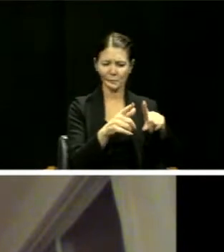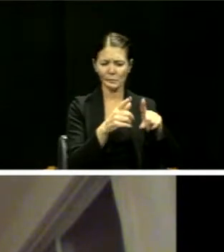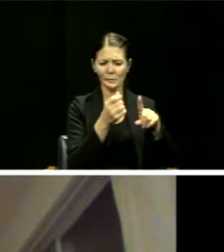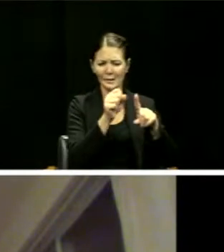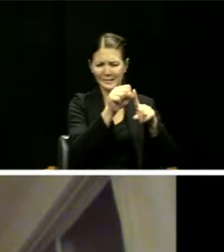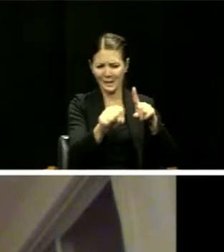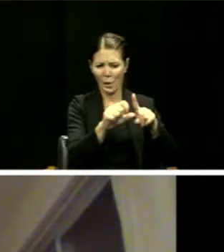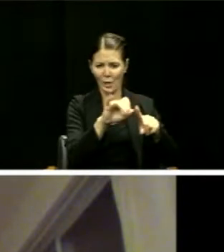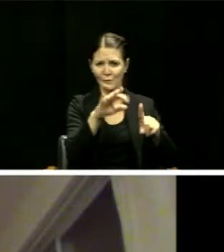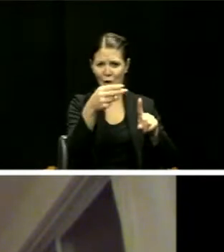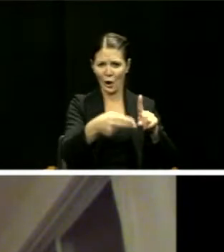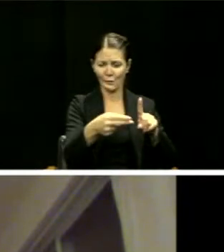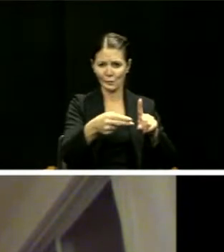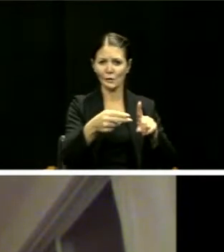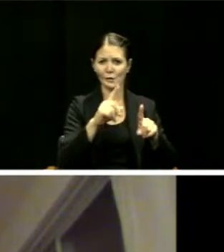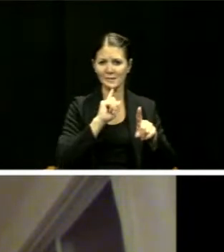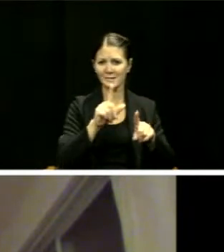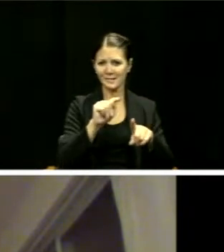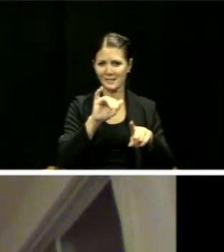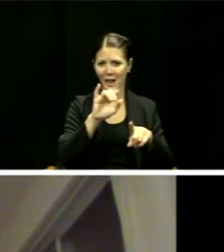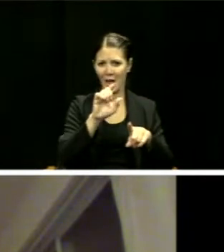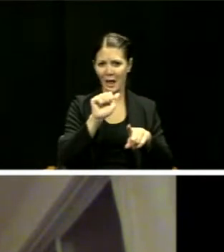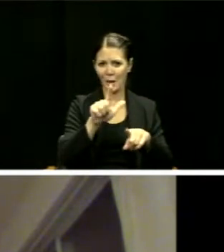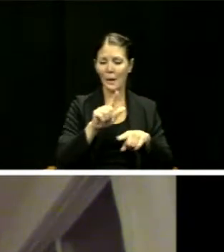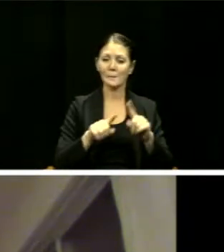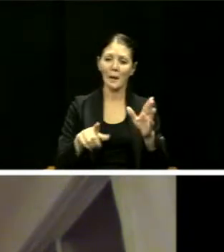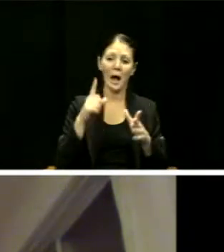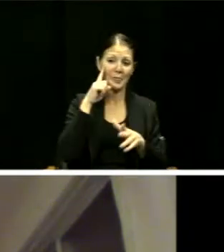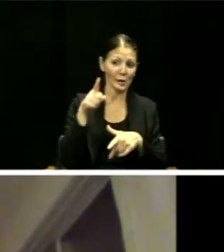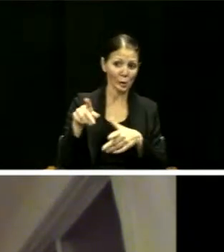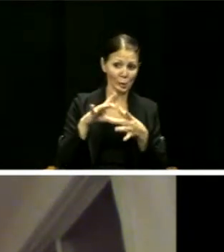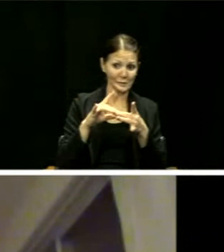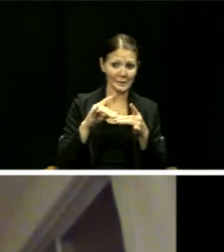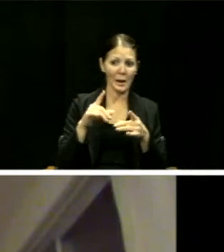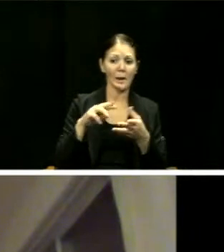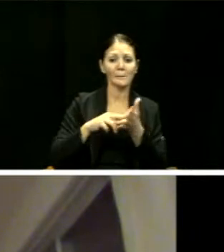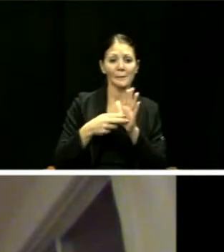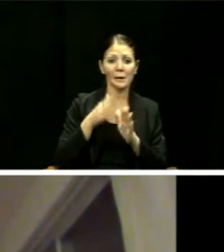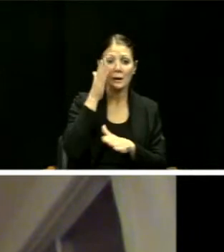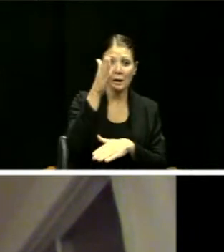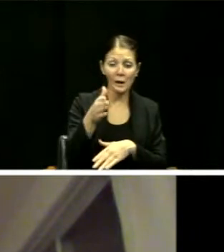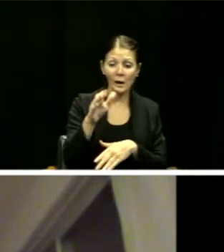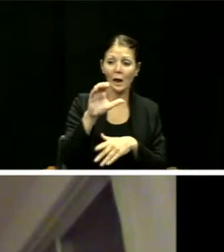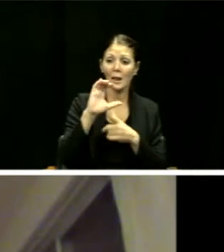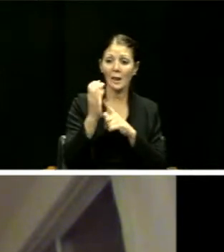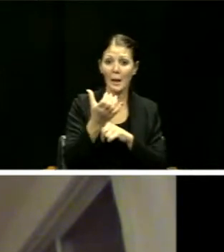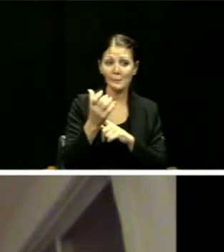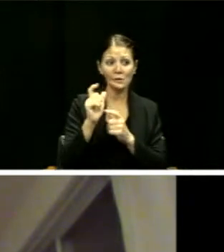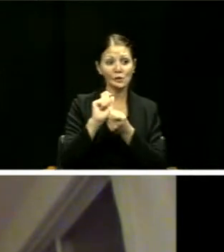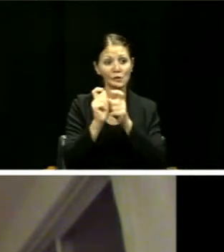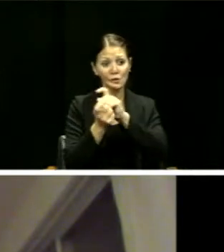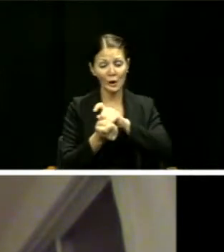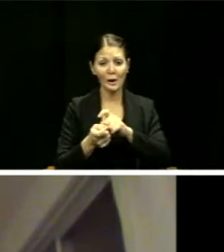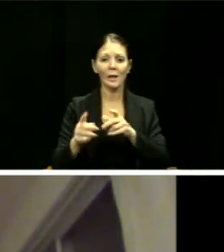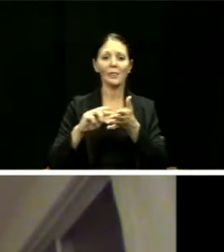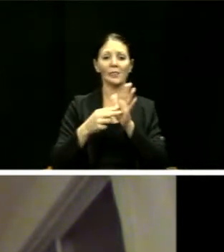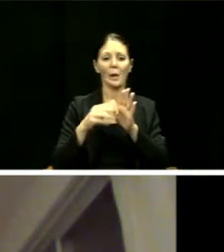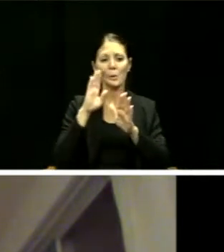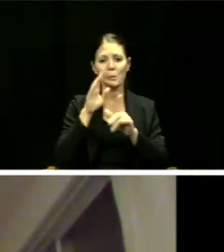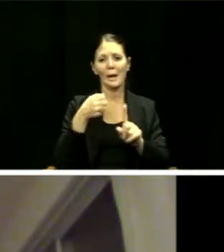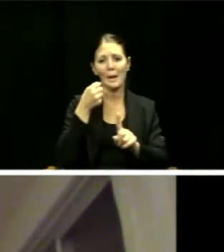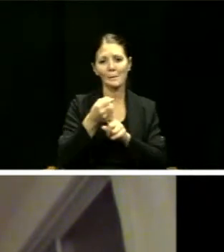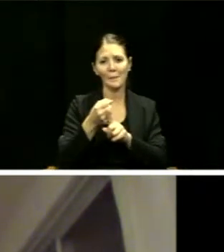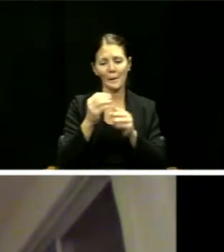it's tidal. But I suppose if what you're saying is with climate change, then that tidal impact could move further north. But Trout